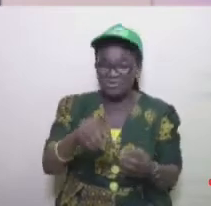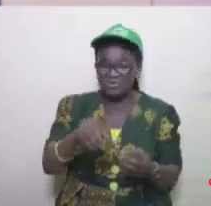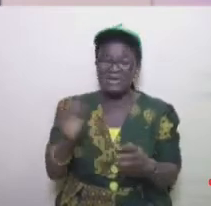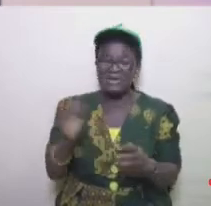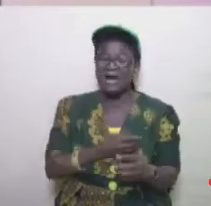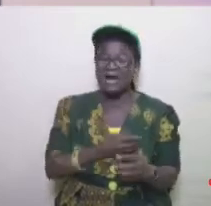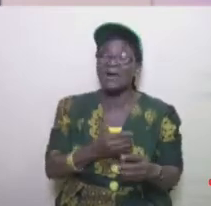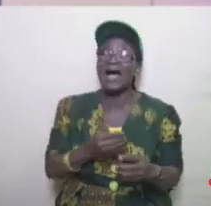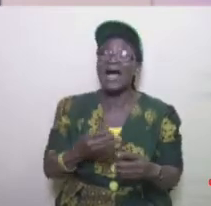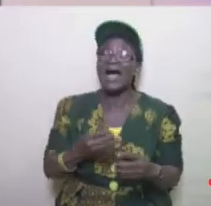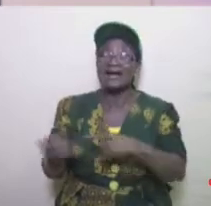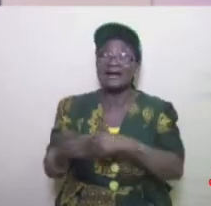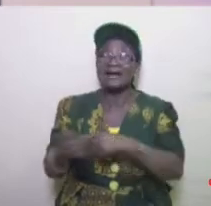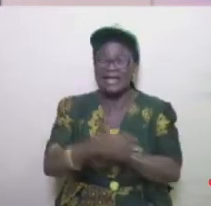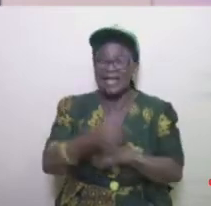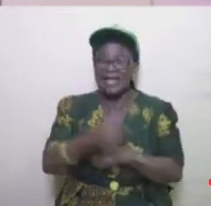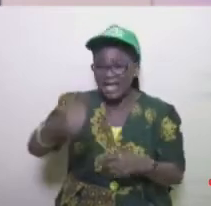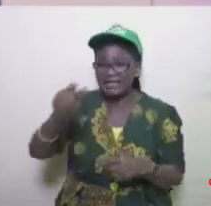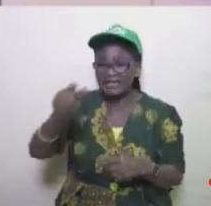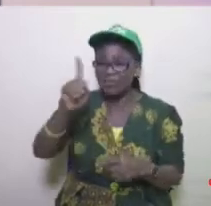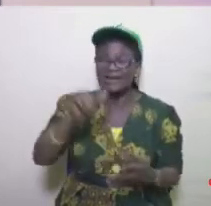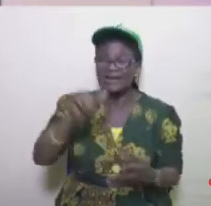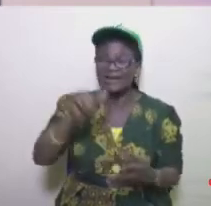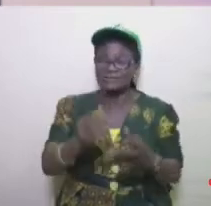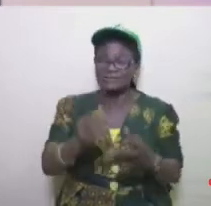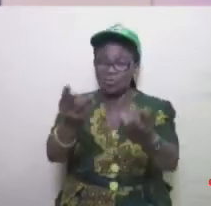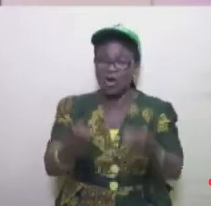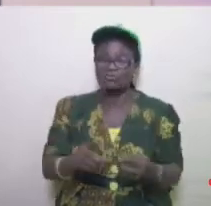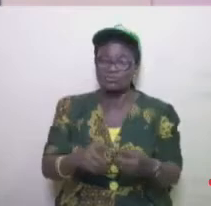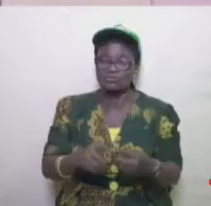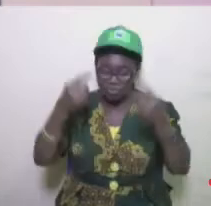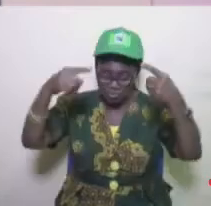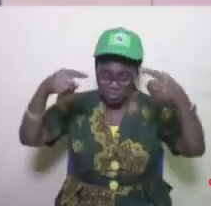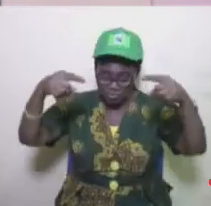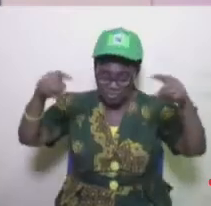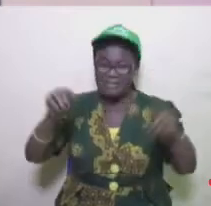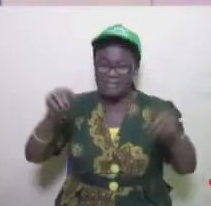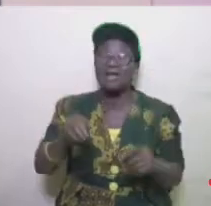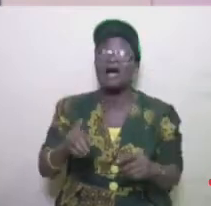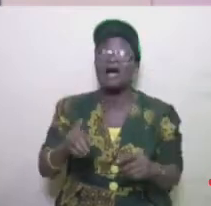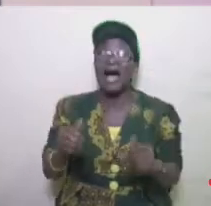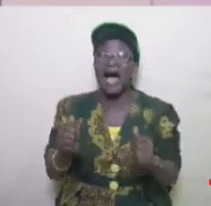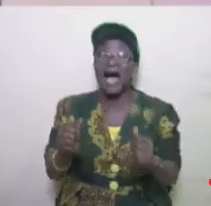Anyone who wants to succeed as Christian, you must have fellowship with God.